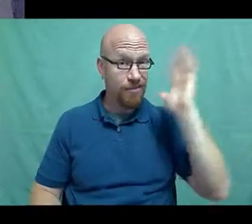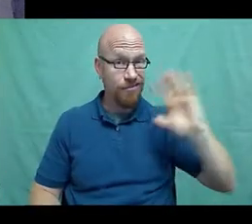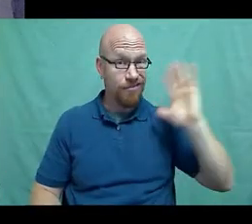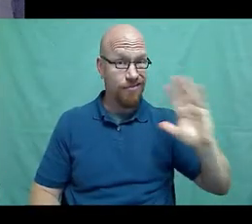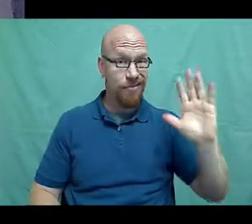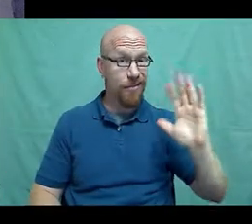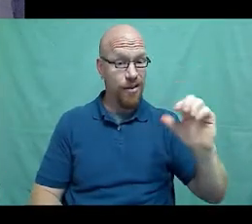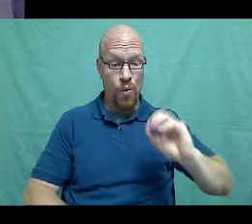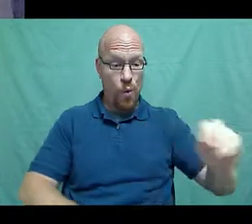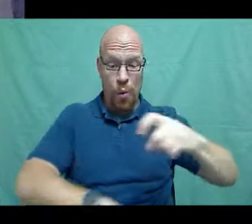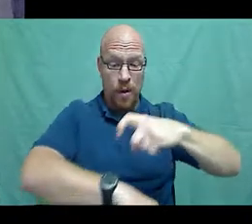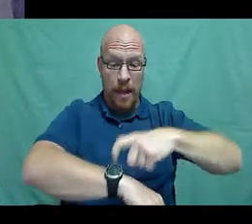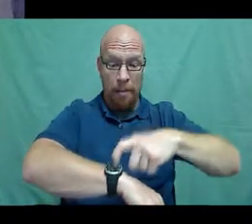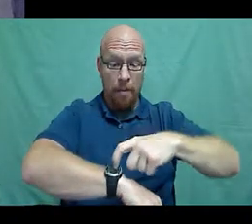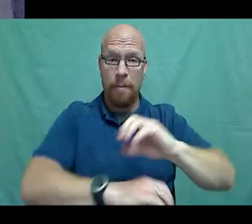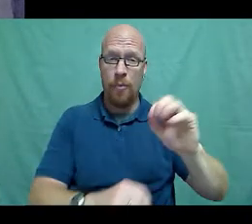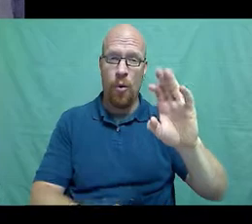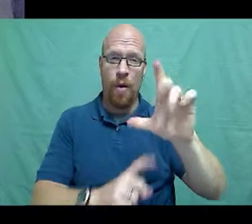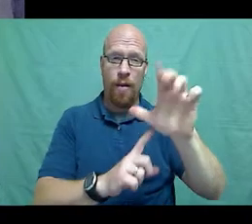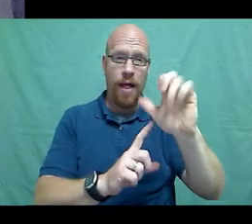have.